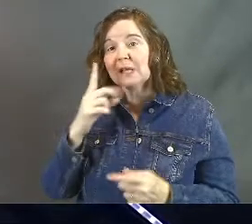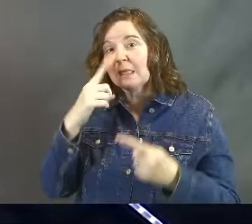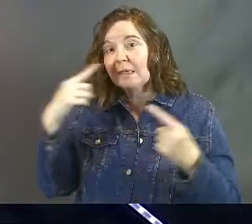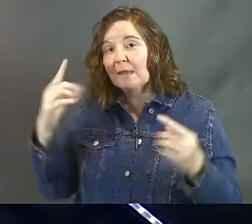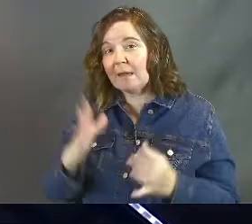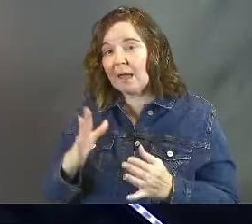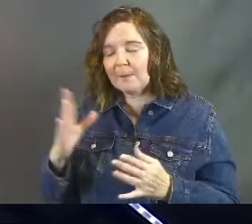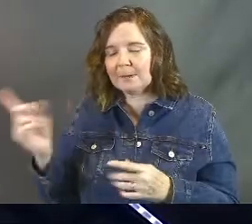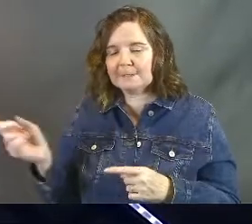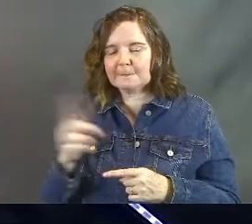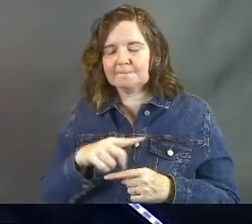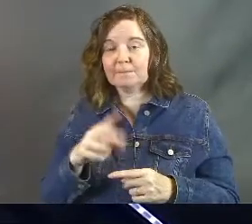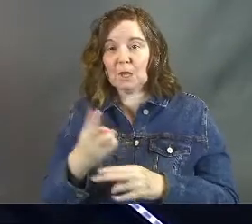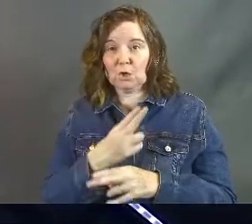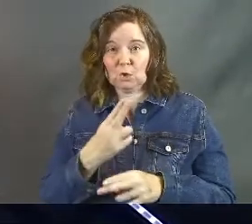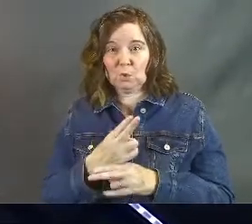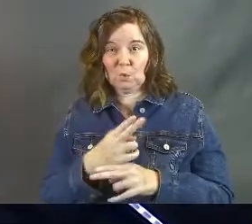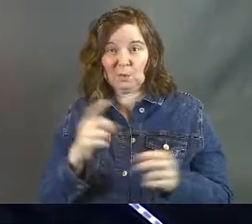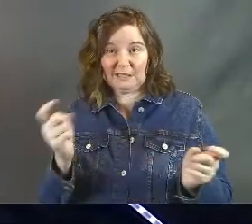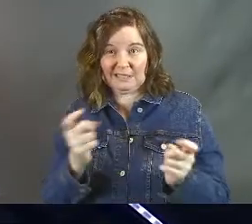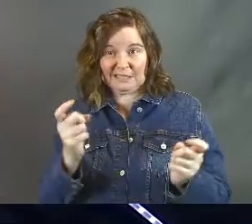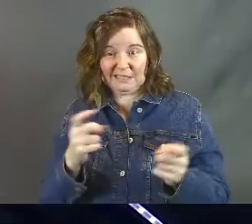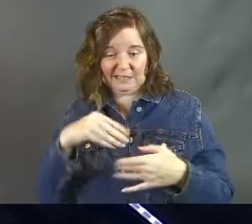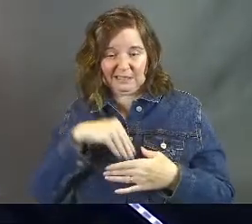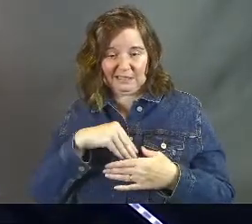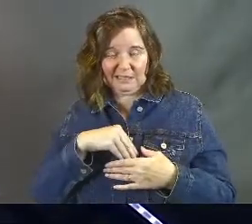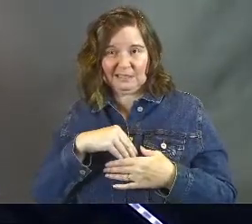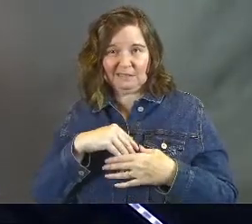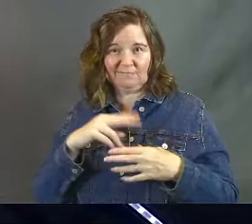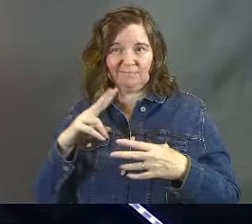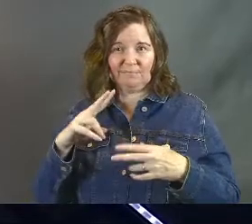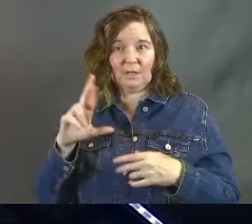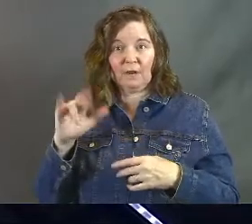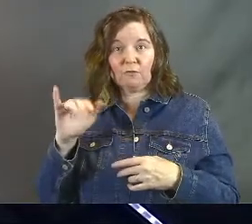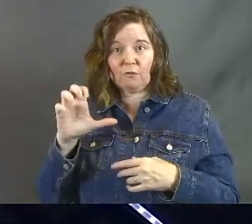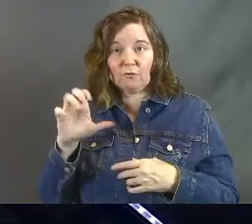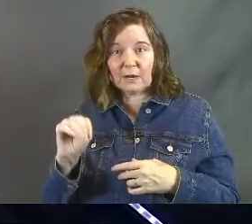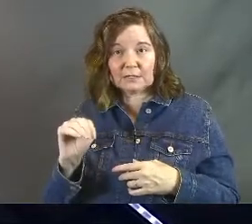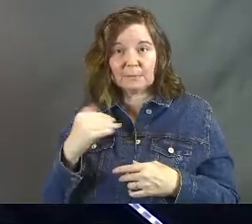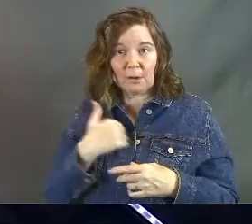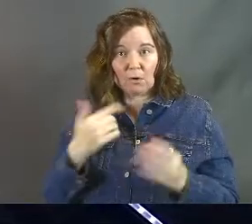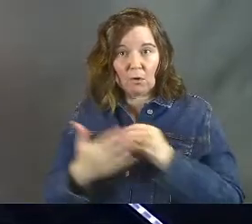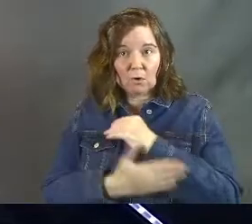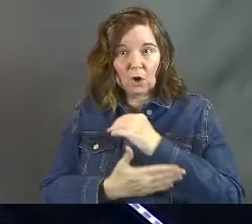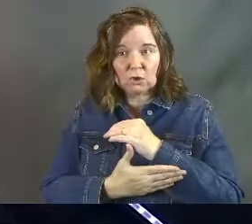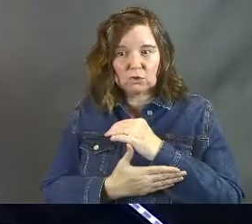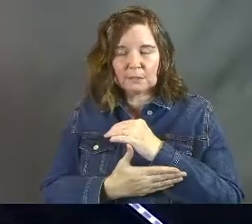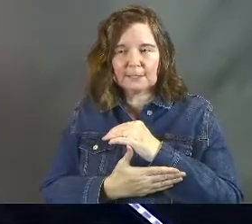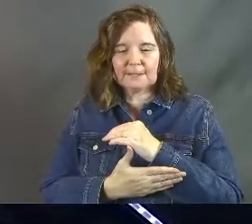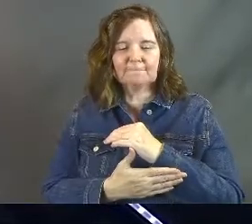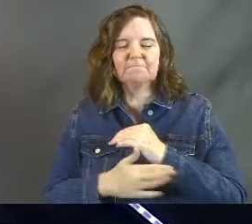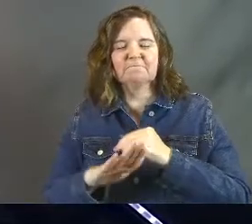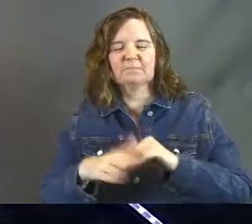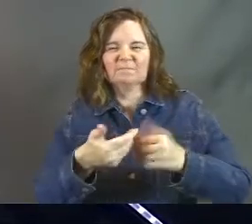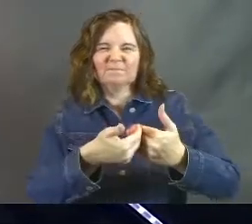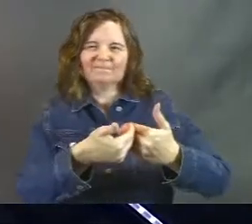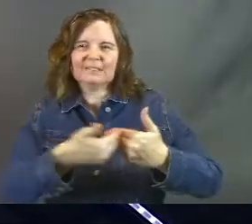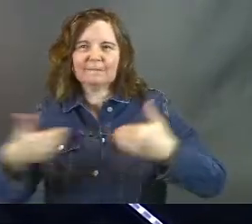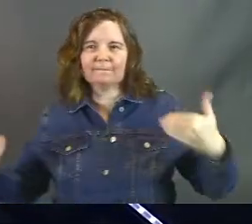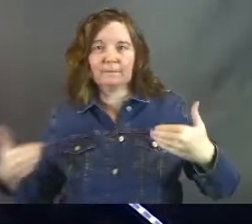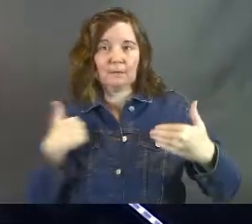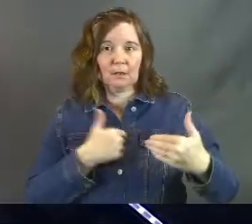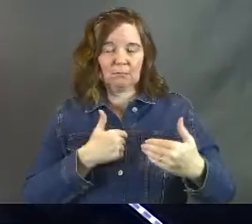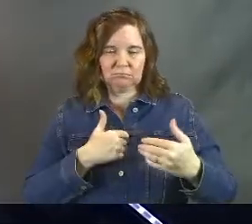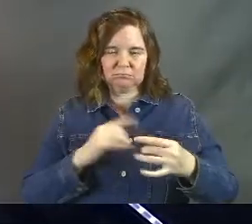enemy has come and used the sin and the cancer of racism in our country to divide us, to shatter